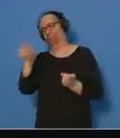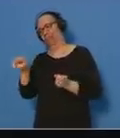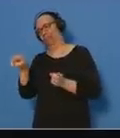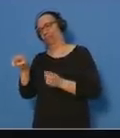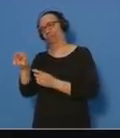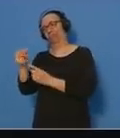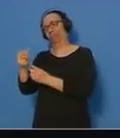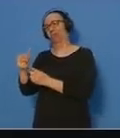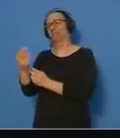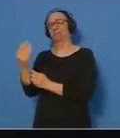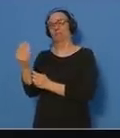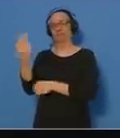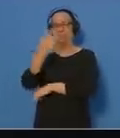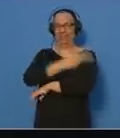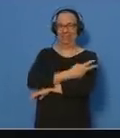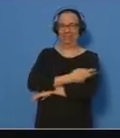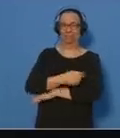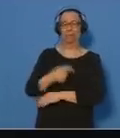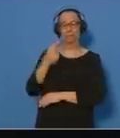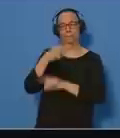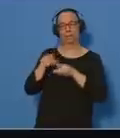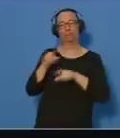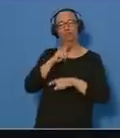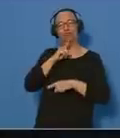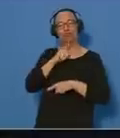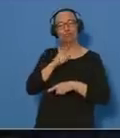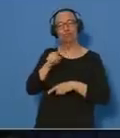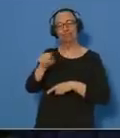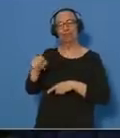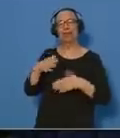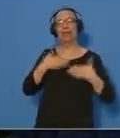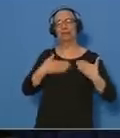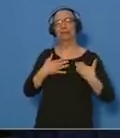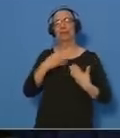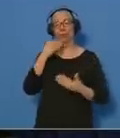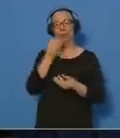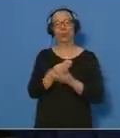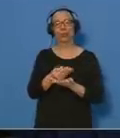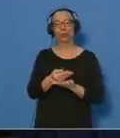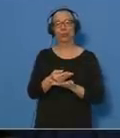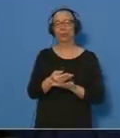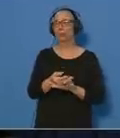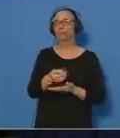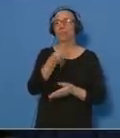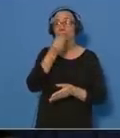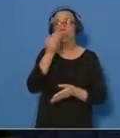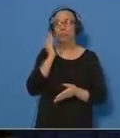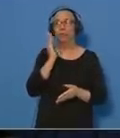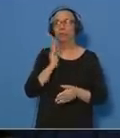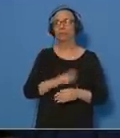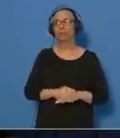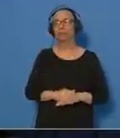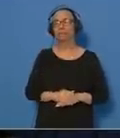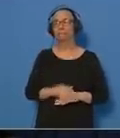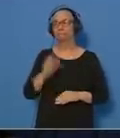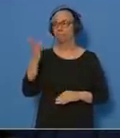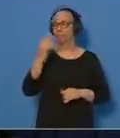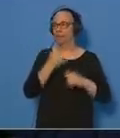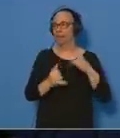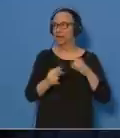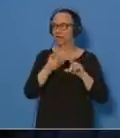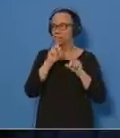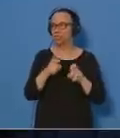sure they're happy to be back here on the Rock. Thank you. I have one last question for Minister Kim